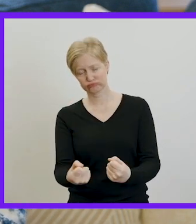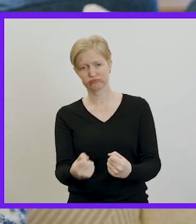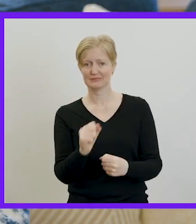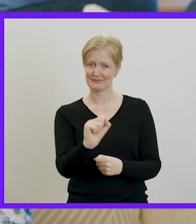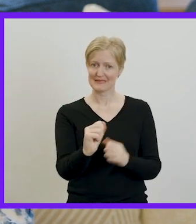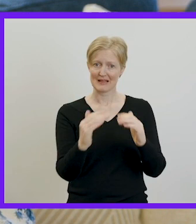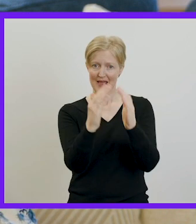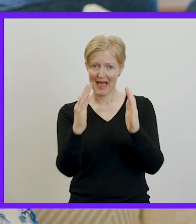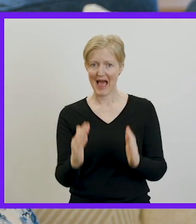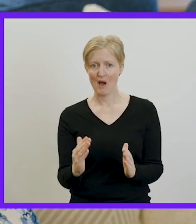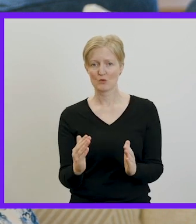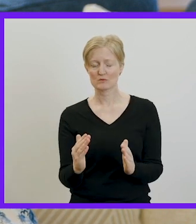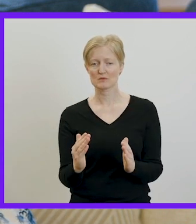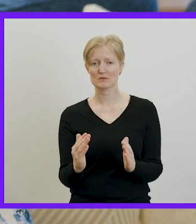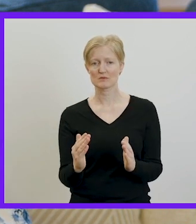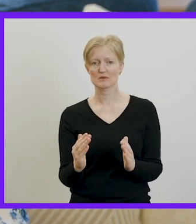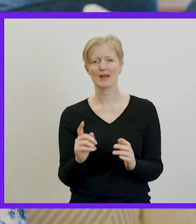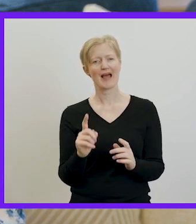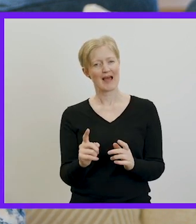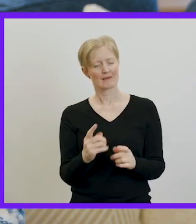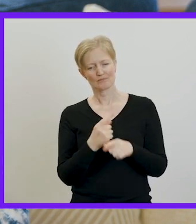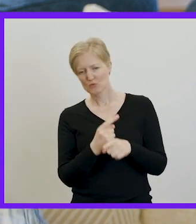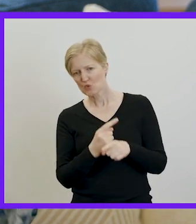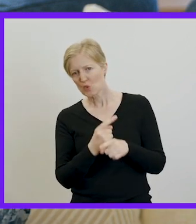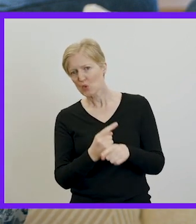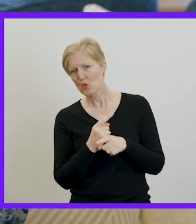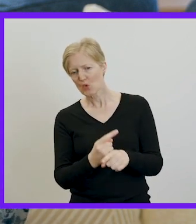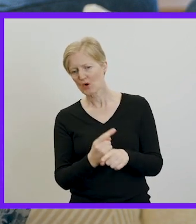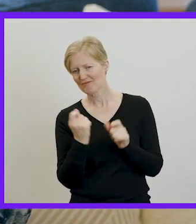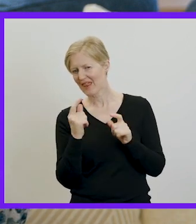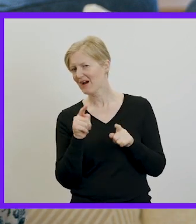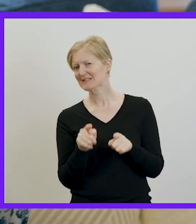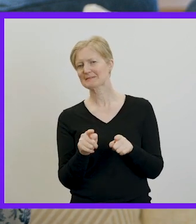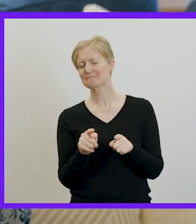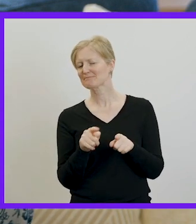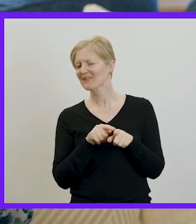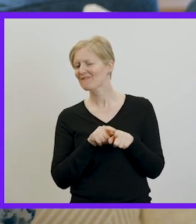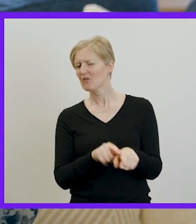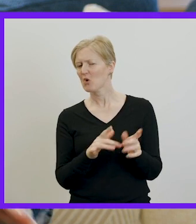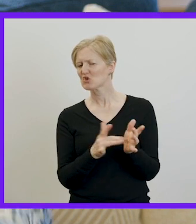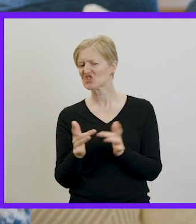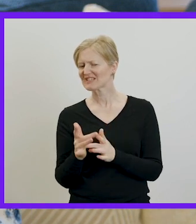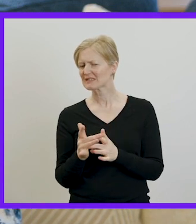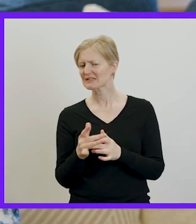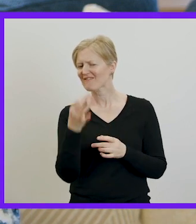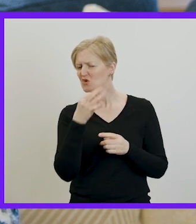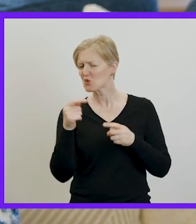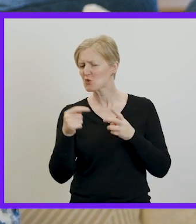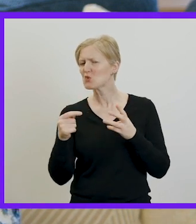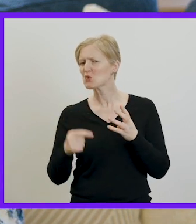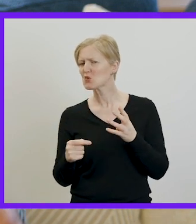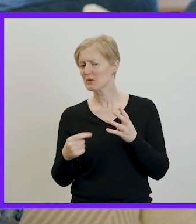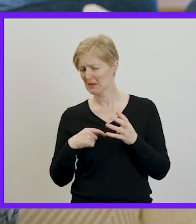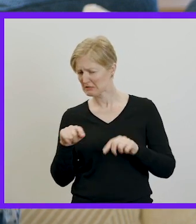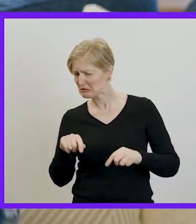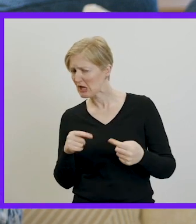went out and visited this lovely man. And in the process, I discovered that he really wasn't following Jesus in a number of